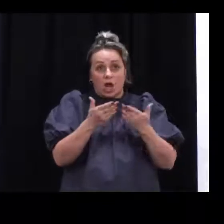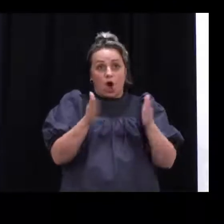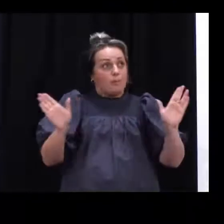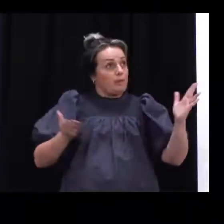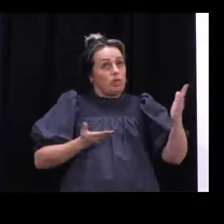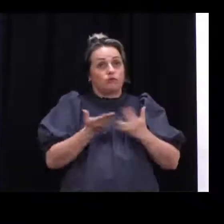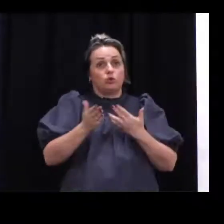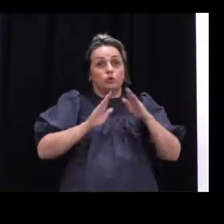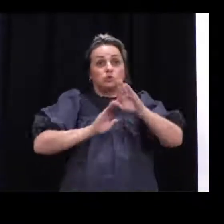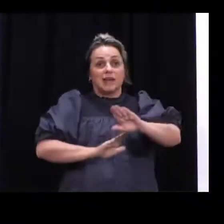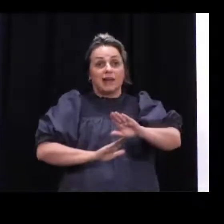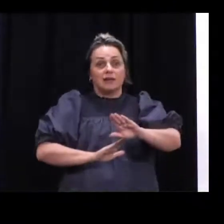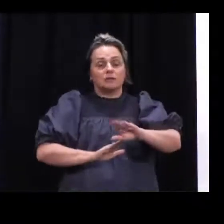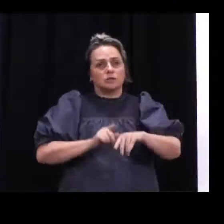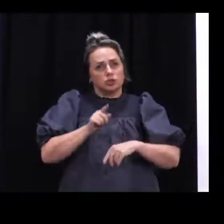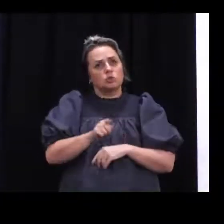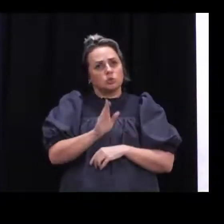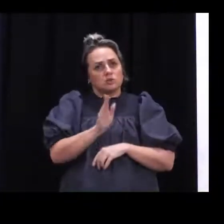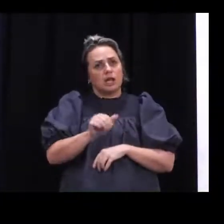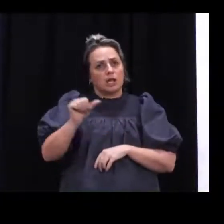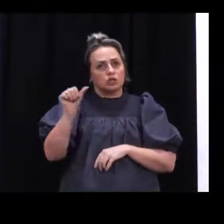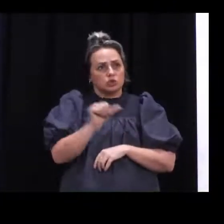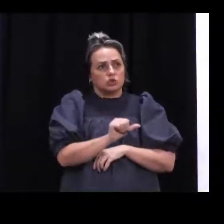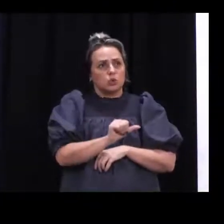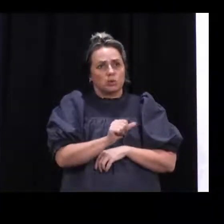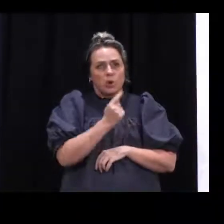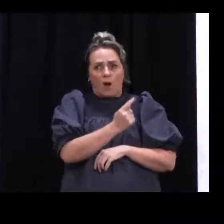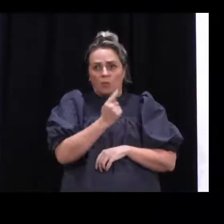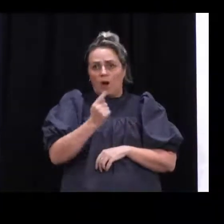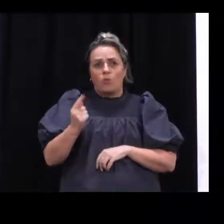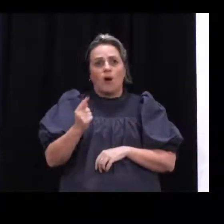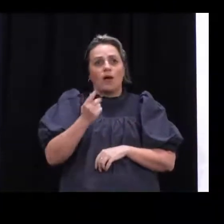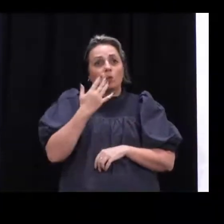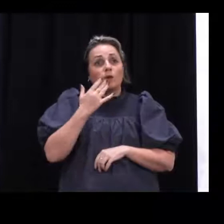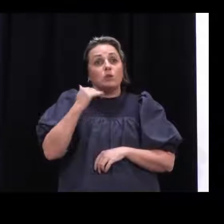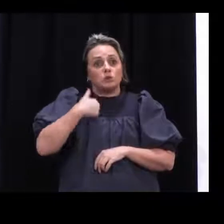any condition, and people should seek care as soon as they need it.